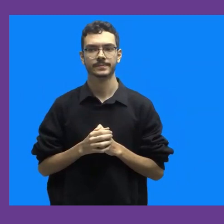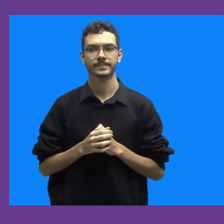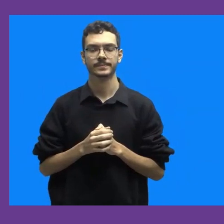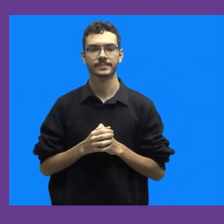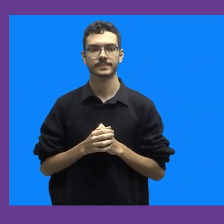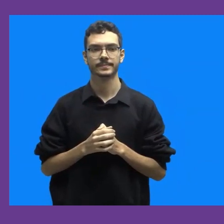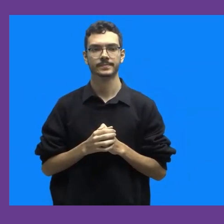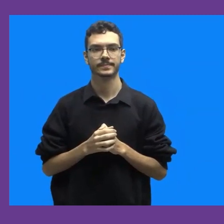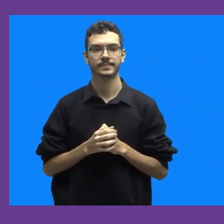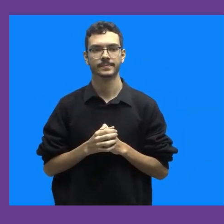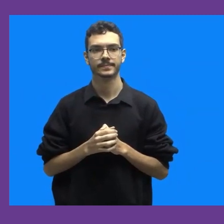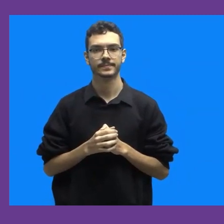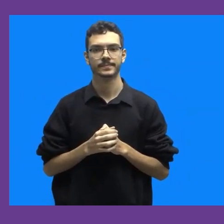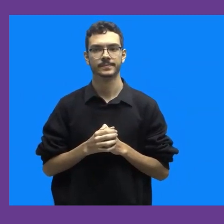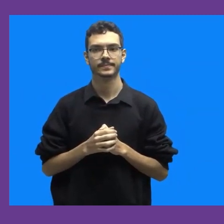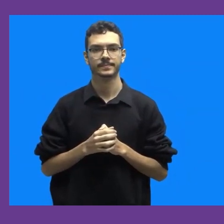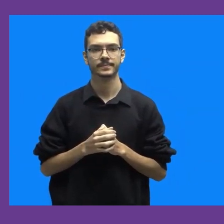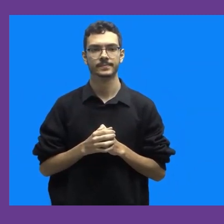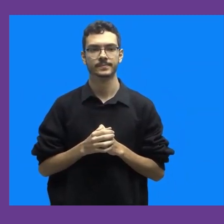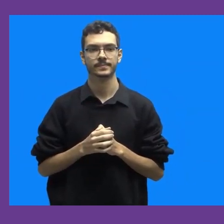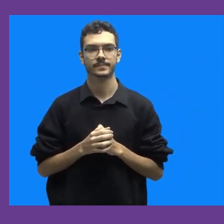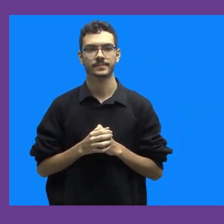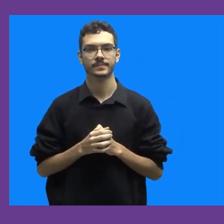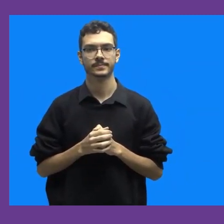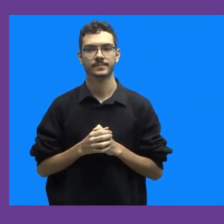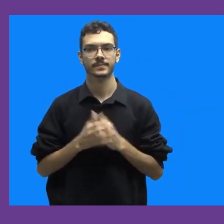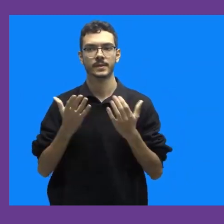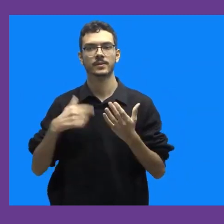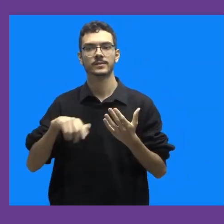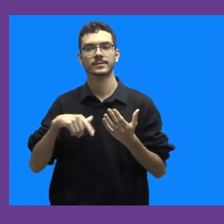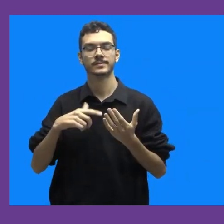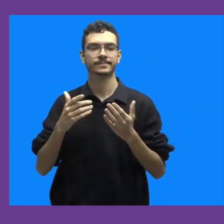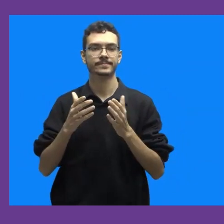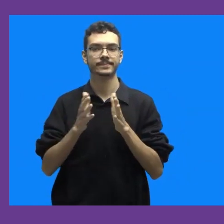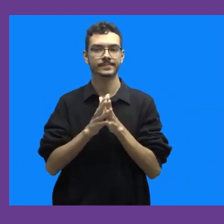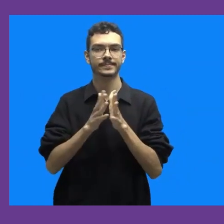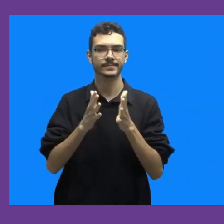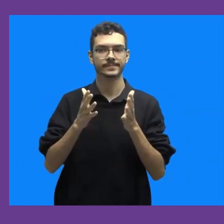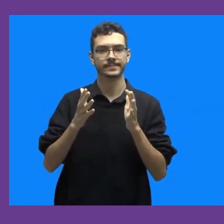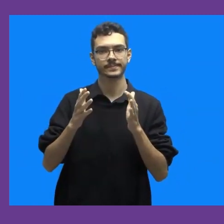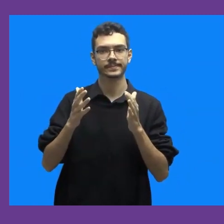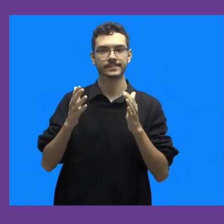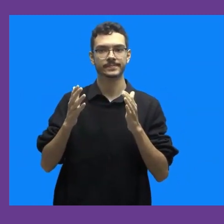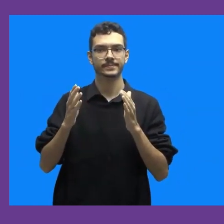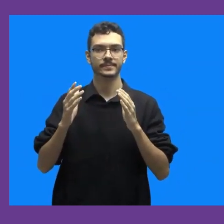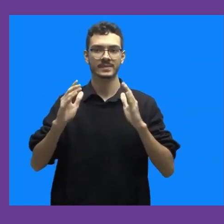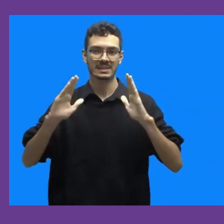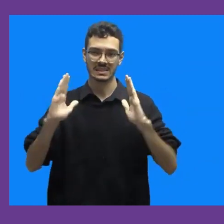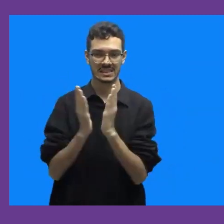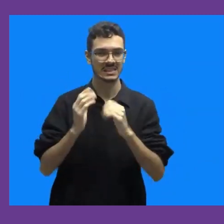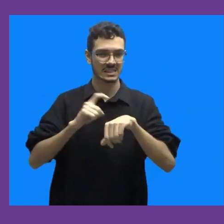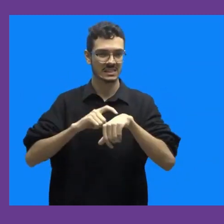time and we will go to lunch afterwards, okay? So I'm honored to do these closing remarks here